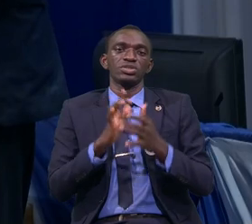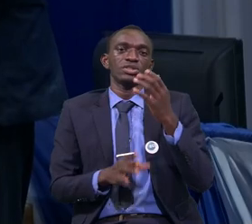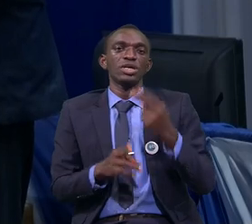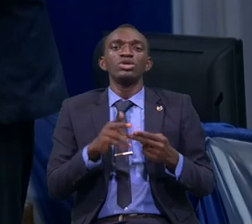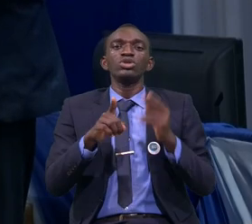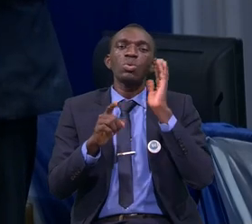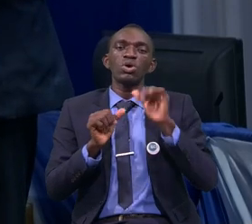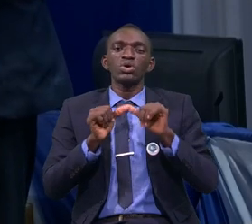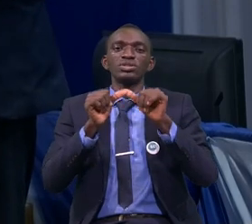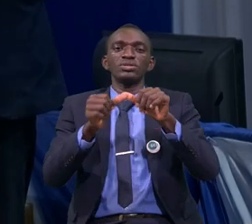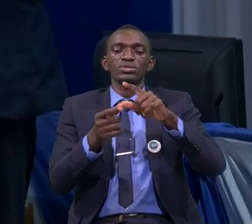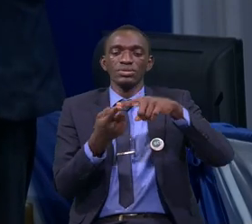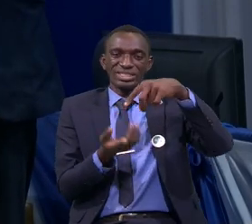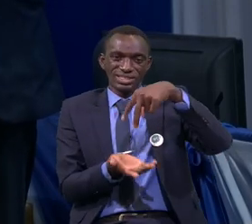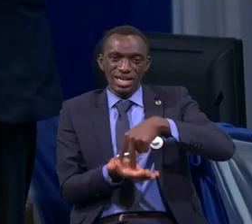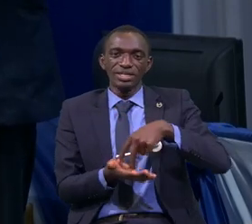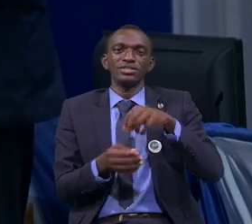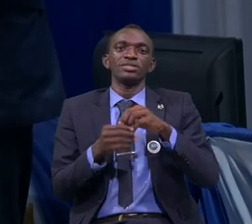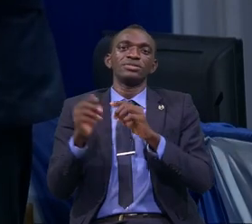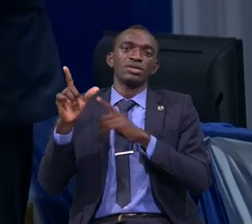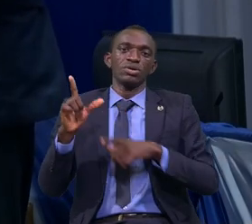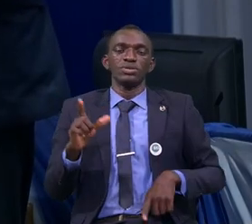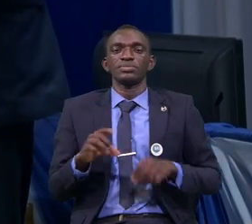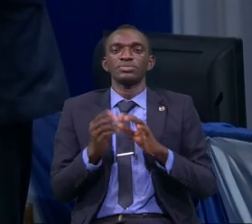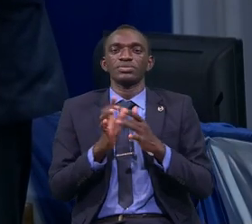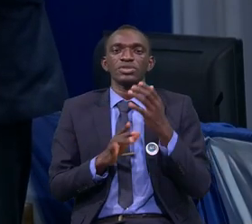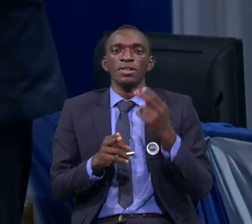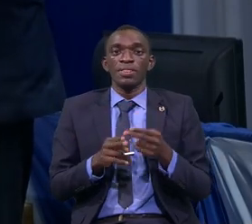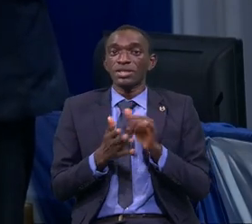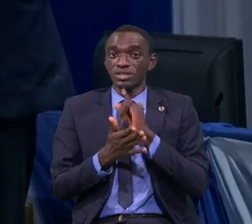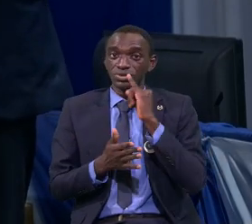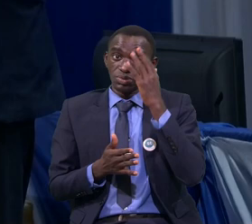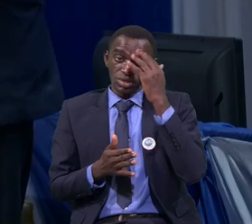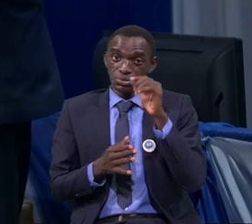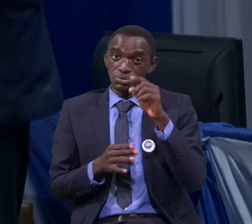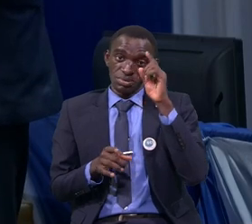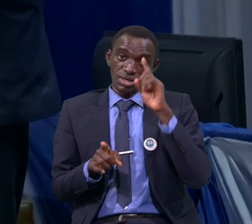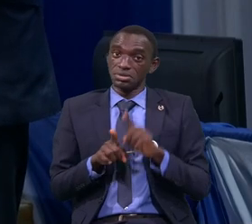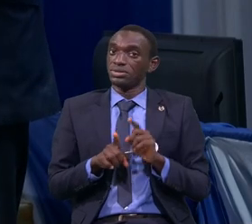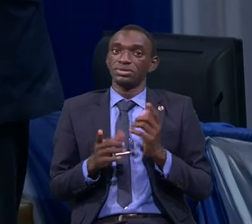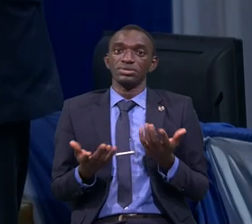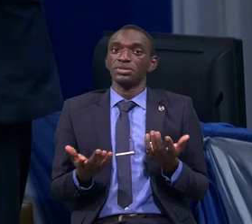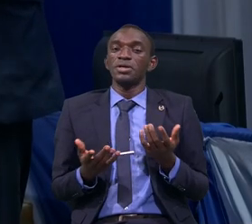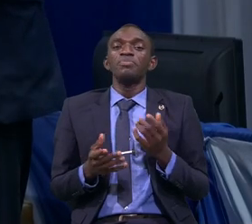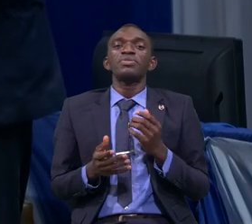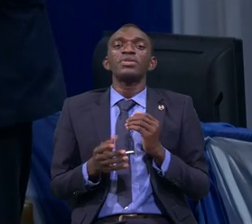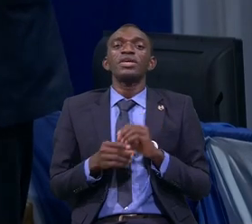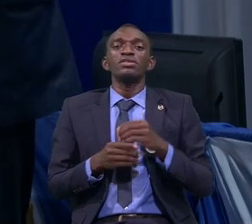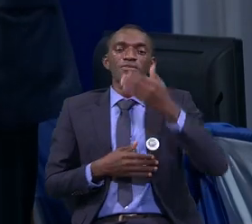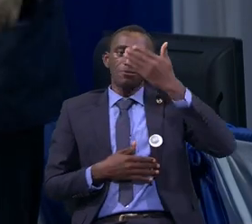in the Lord. That is why you should cooperate. In front here, we are waiting for